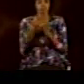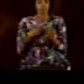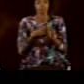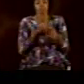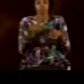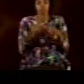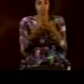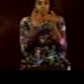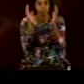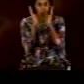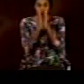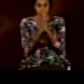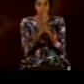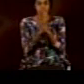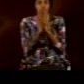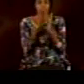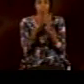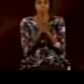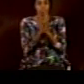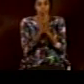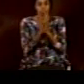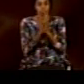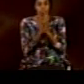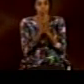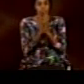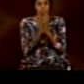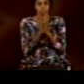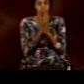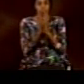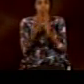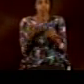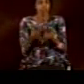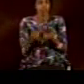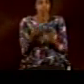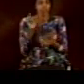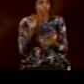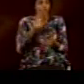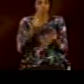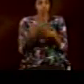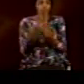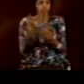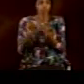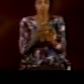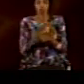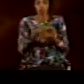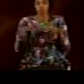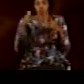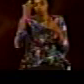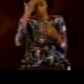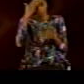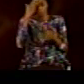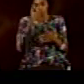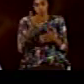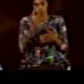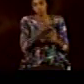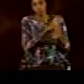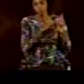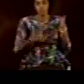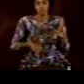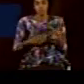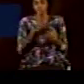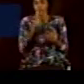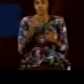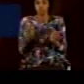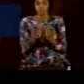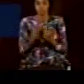pray that participants who do not know the Lord and they are with us in this celebration, we are going to